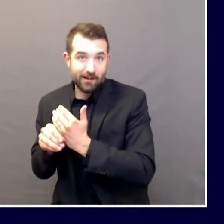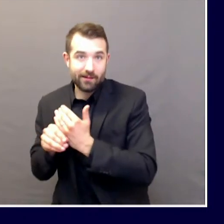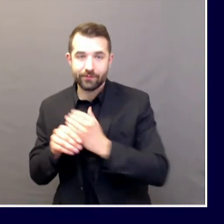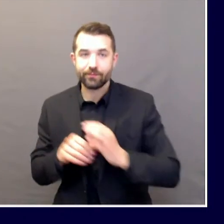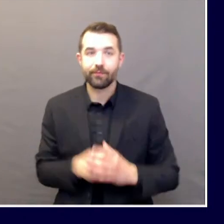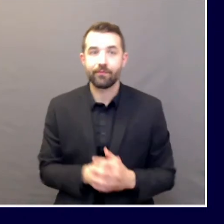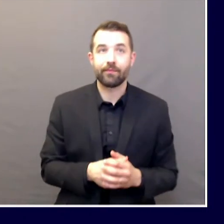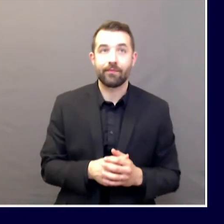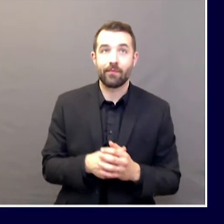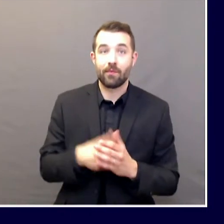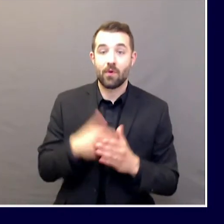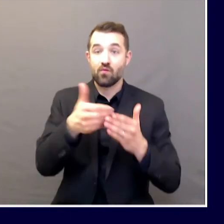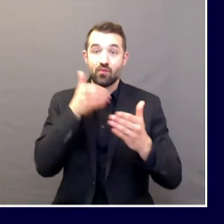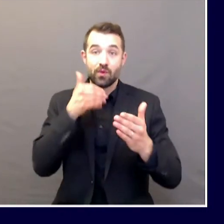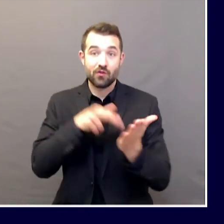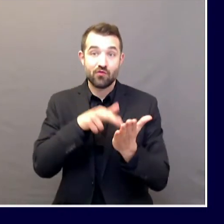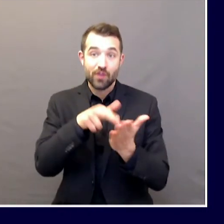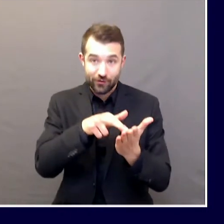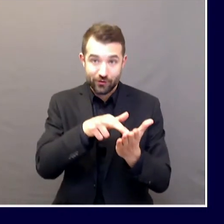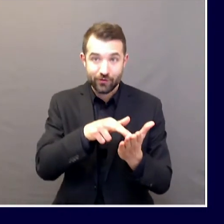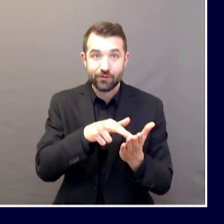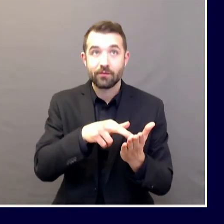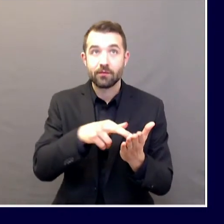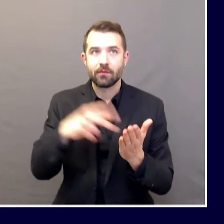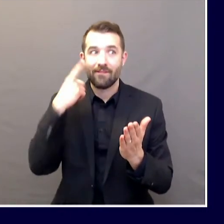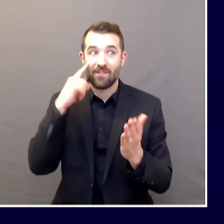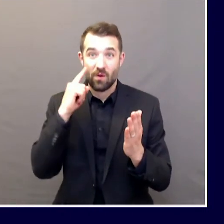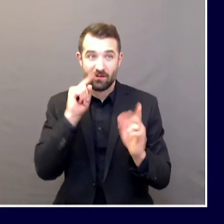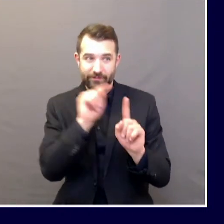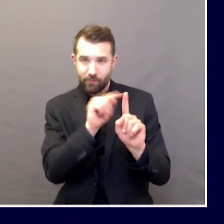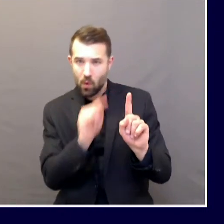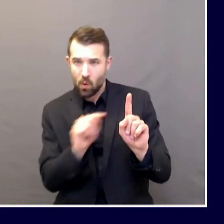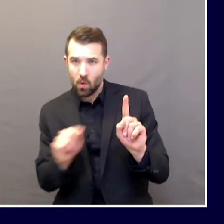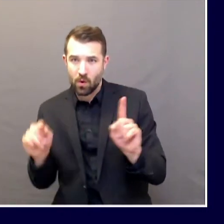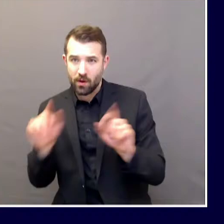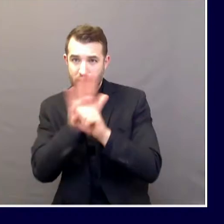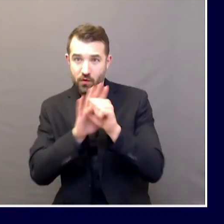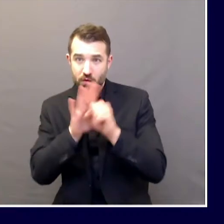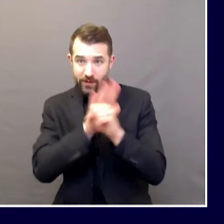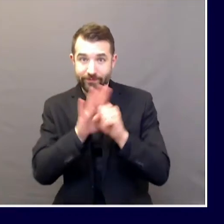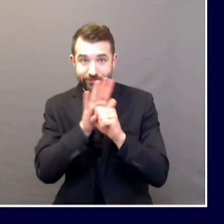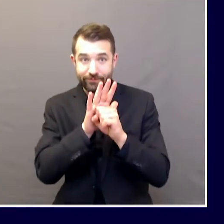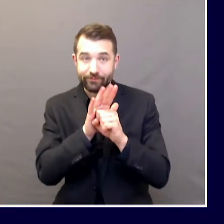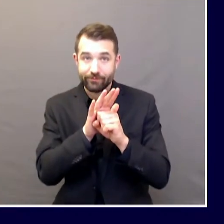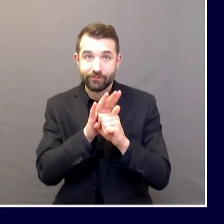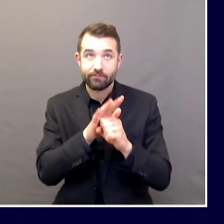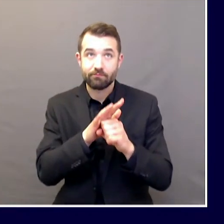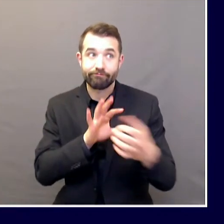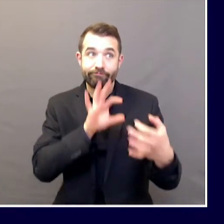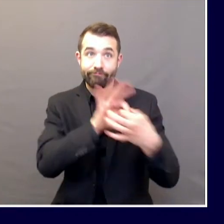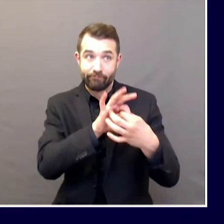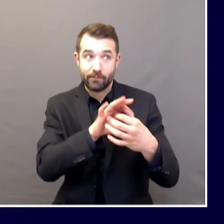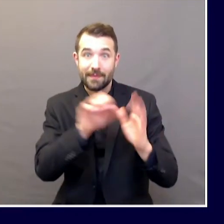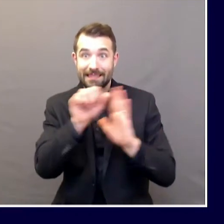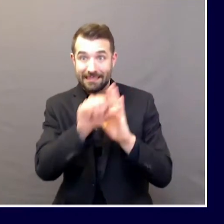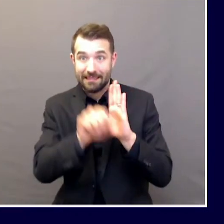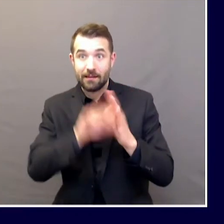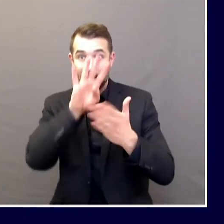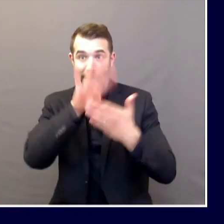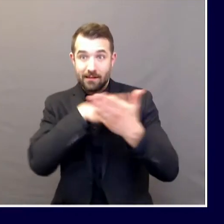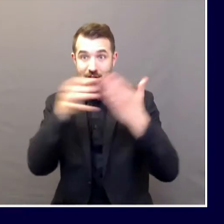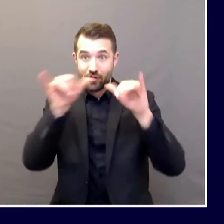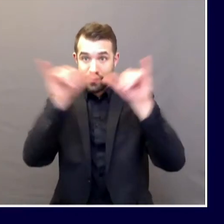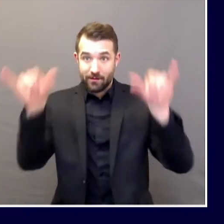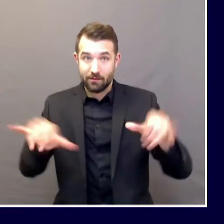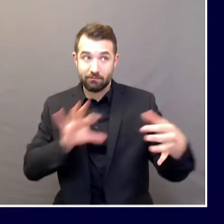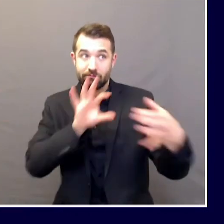just those sites that will ultimately be using the statewide scheduling platform. It will